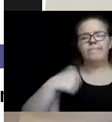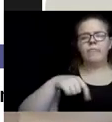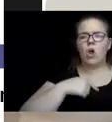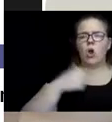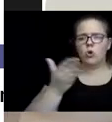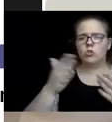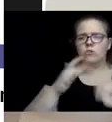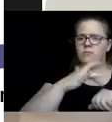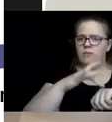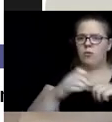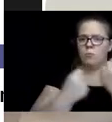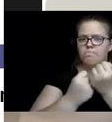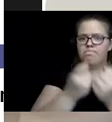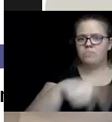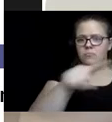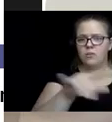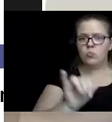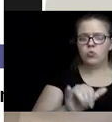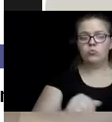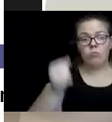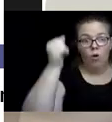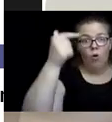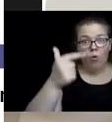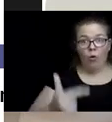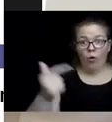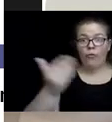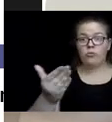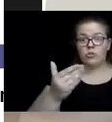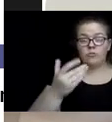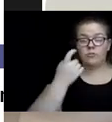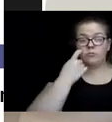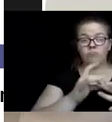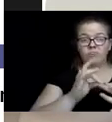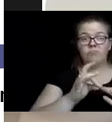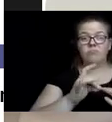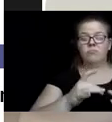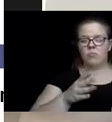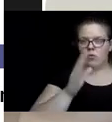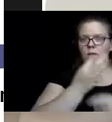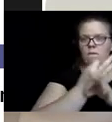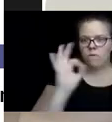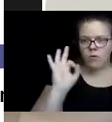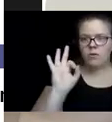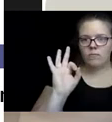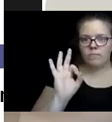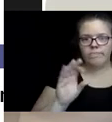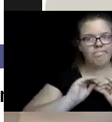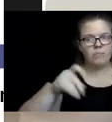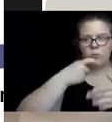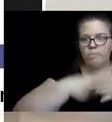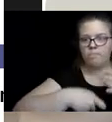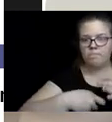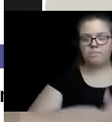for them as well. And all of these services that I'm talking about are free of charge. Finally, we have an